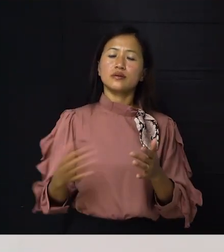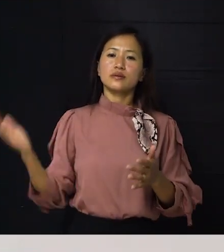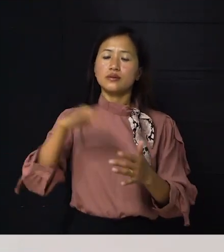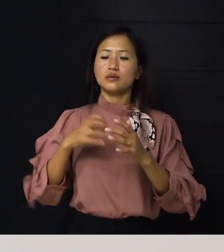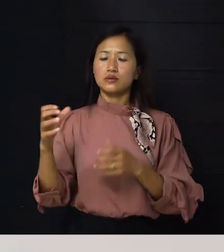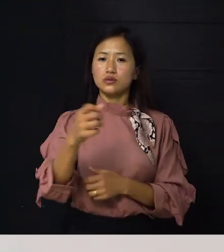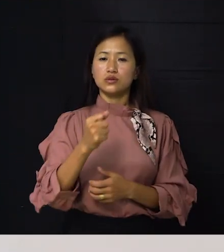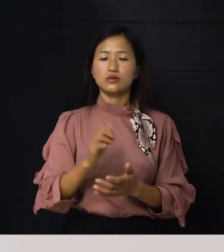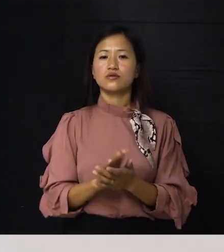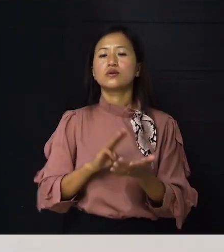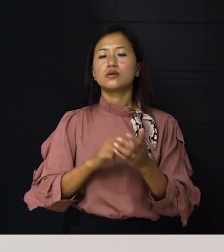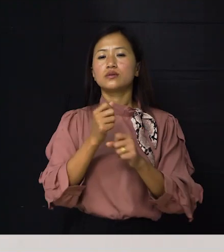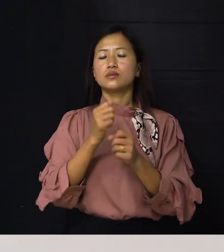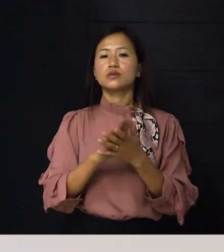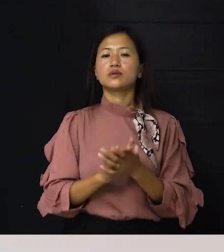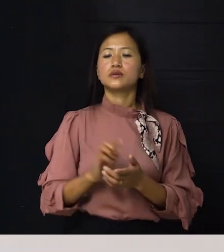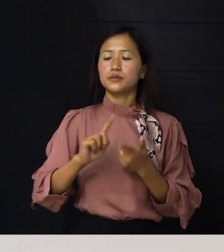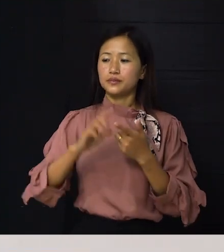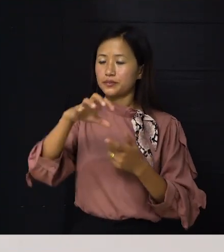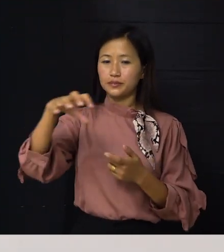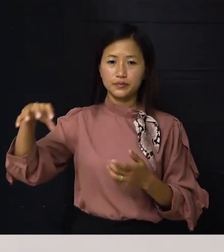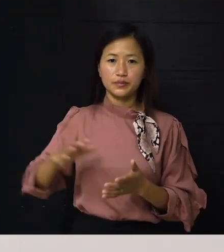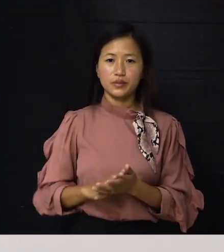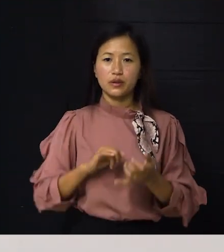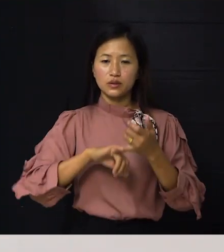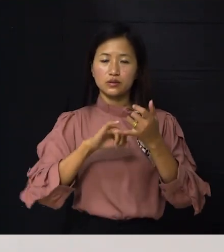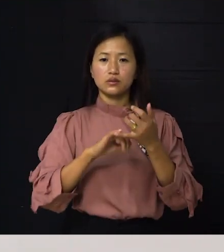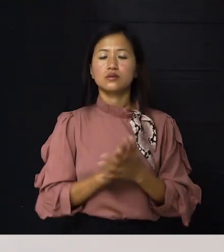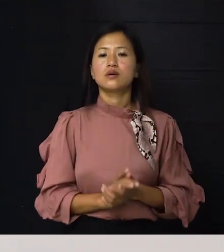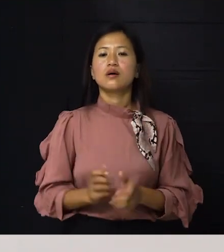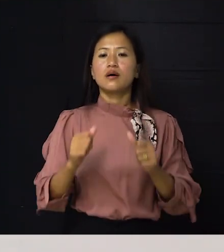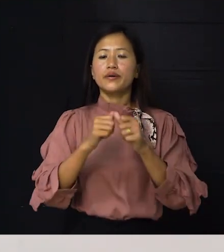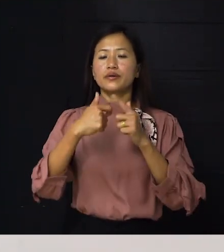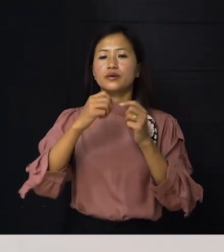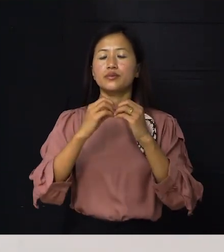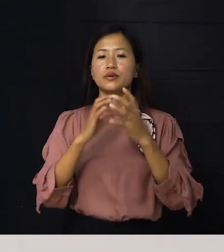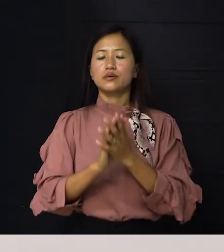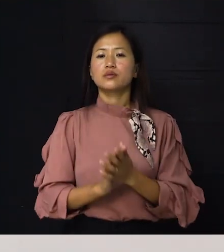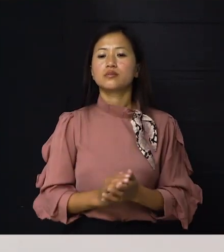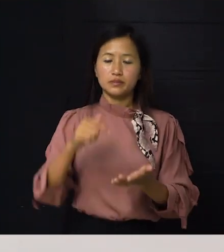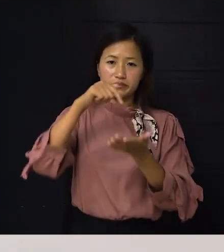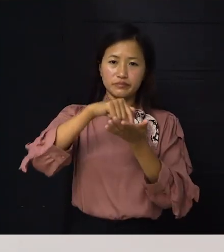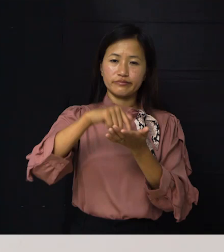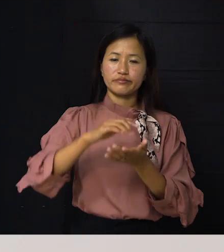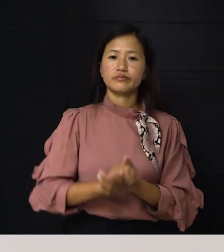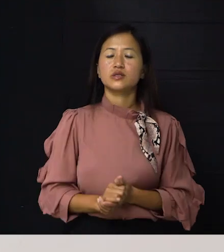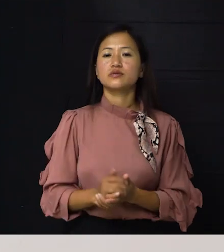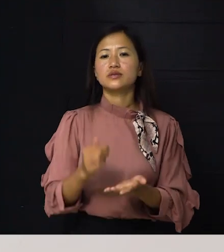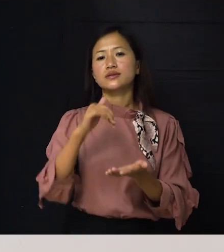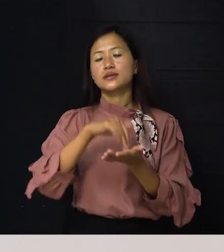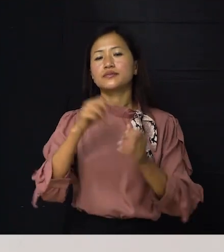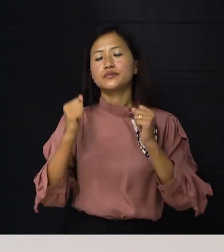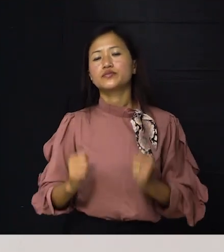Empire once more. Then after the Suri Empire, Akbar took control of his father's possession, just like how